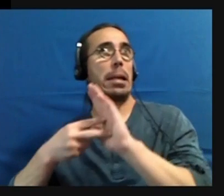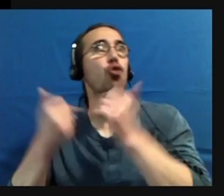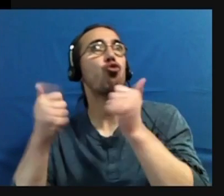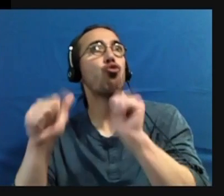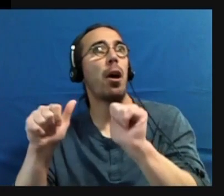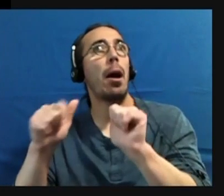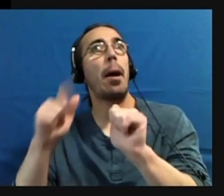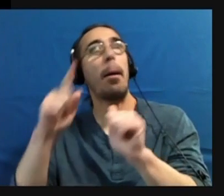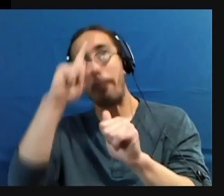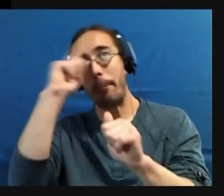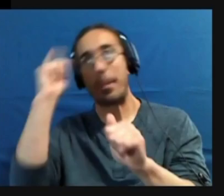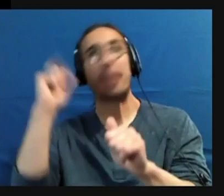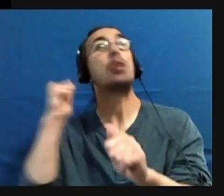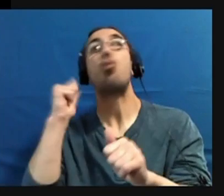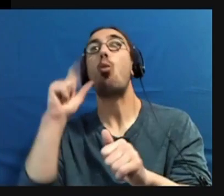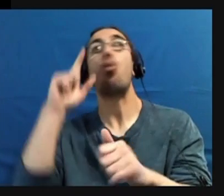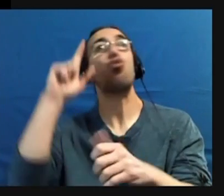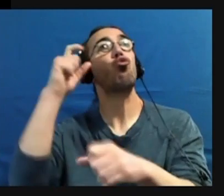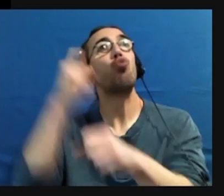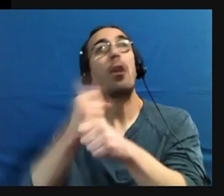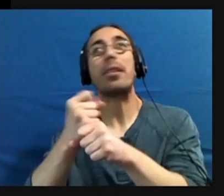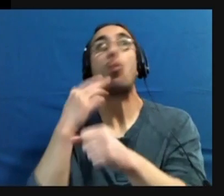trust that he will get his treat.